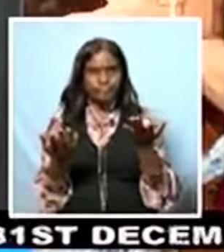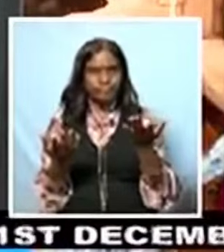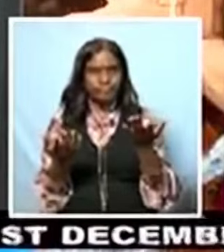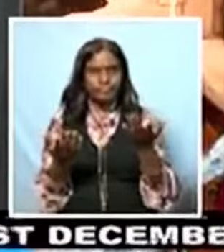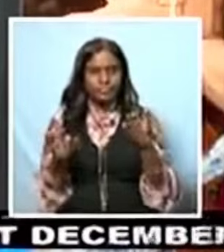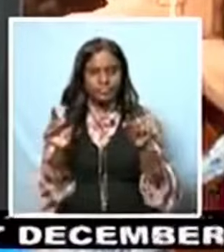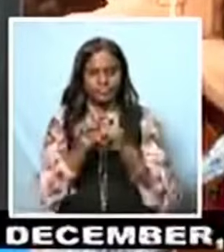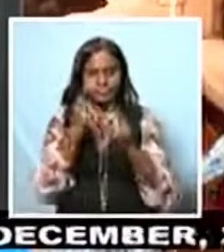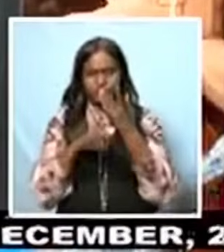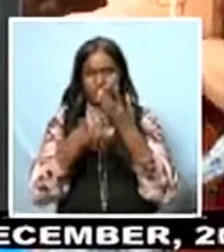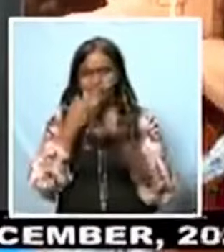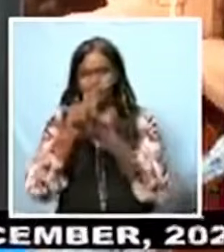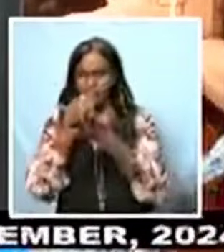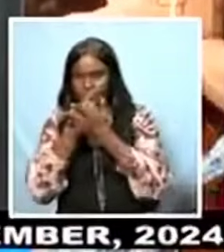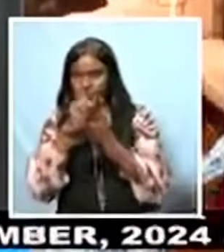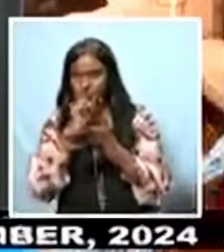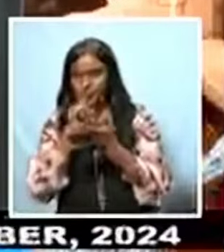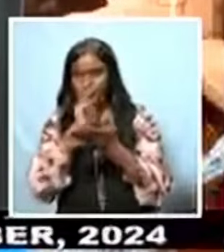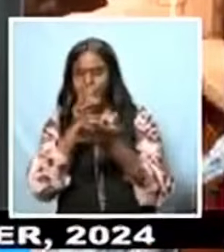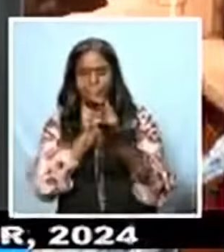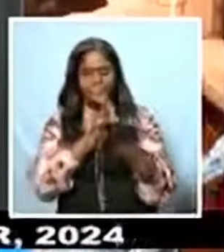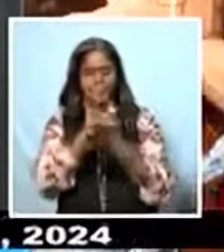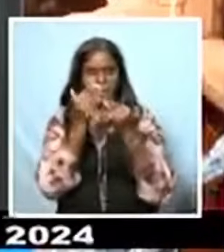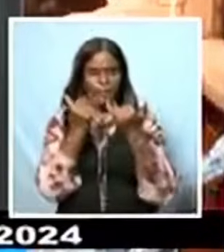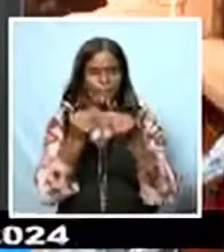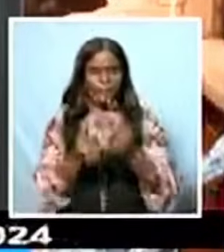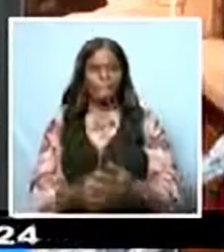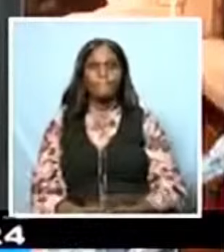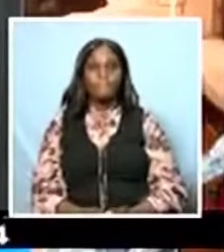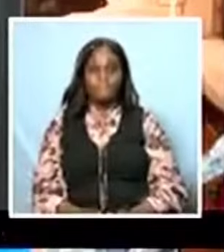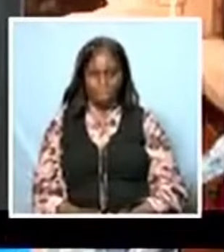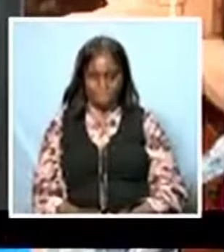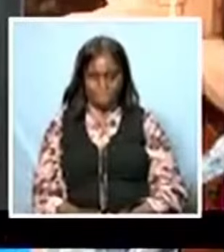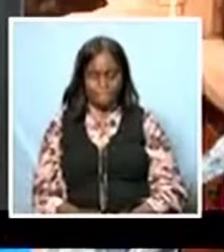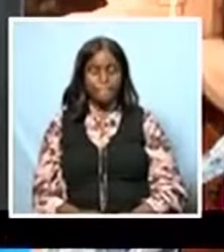and what evidence is there that is being corrected now?